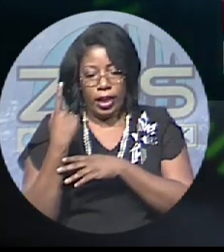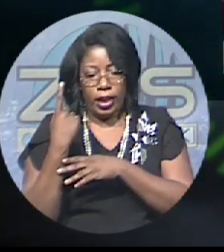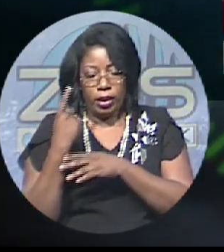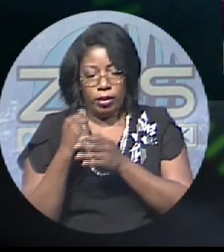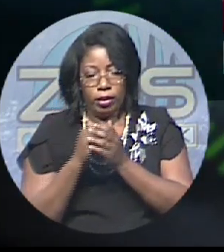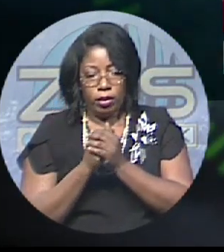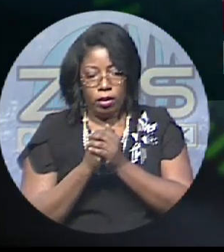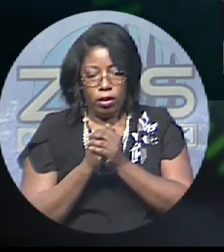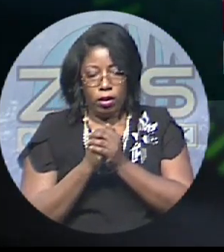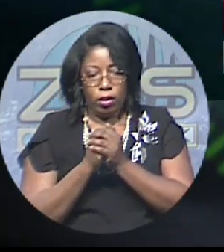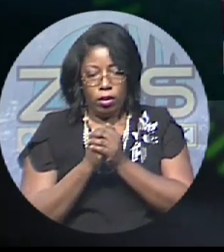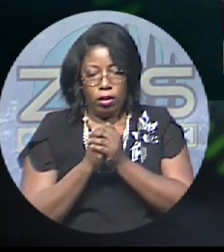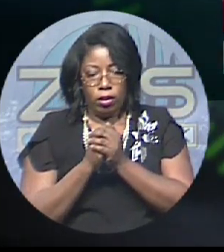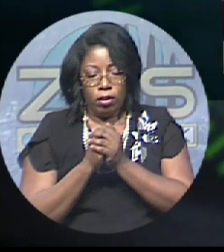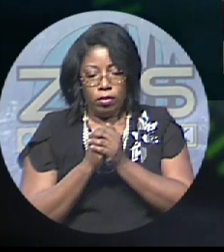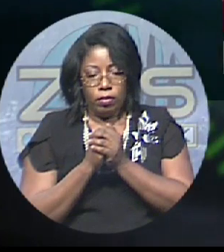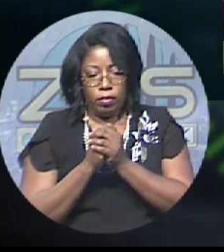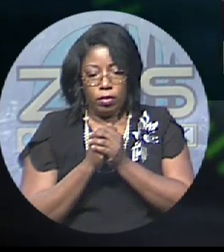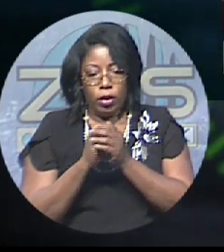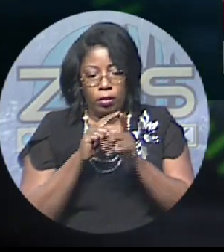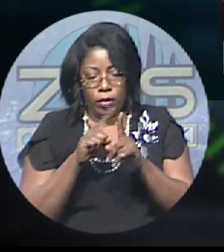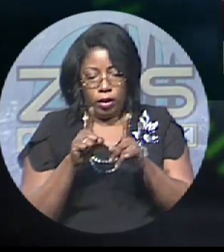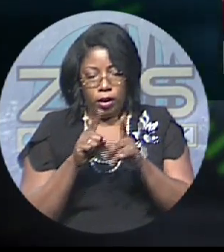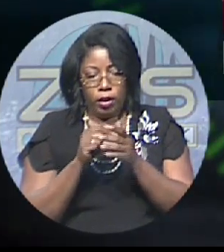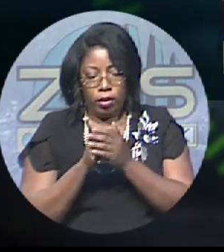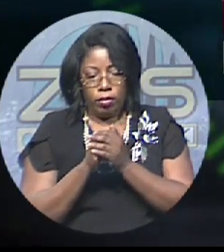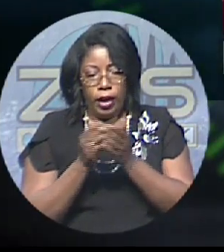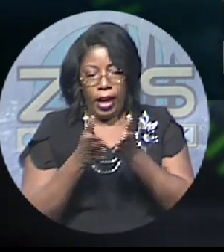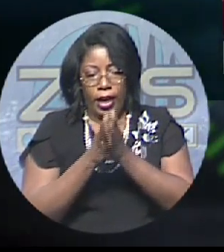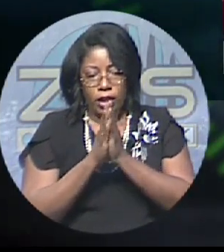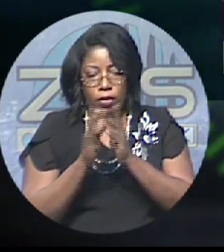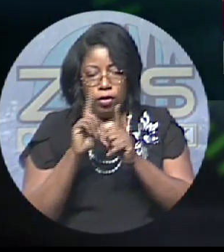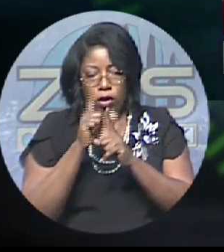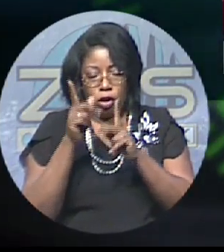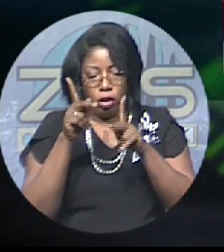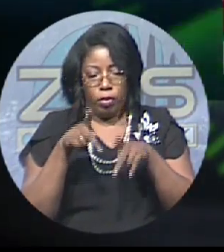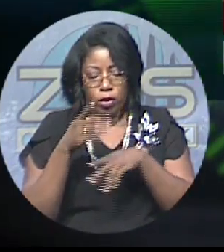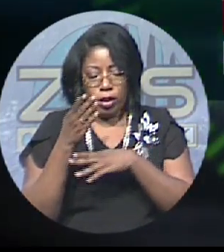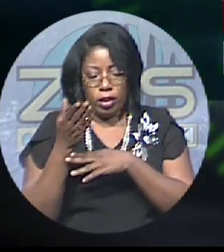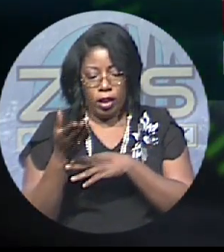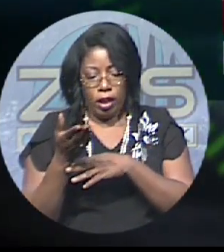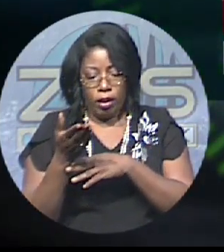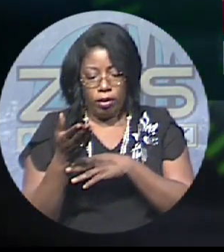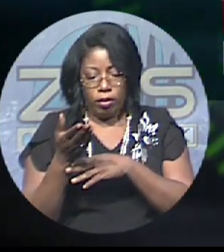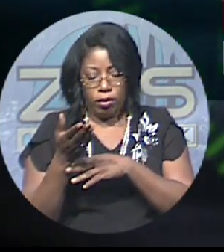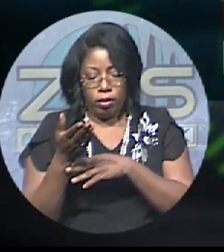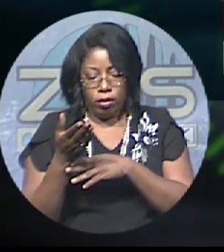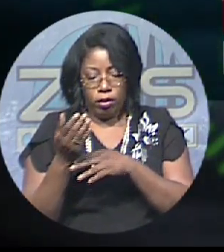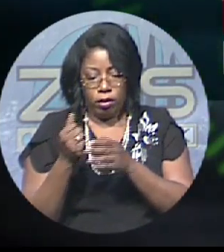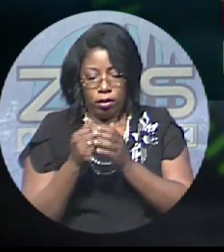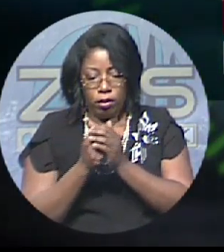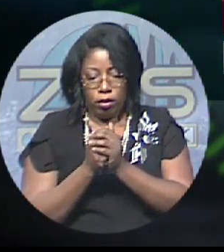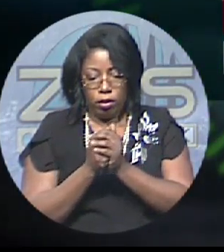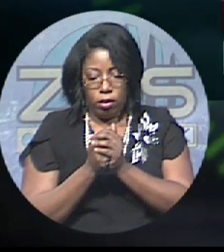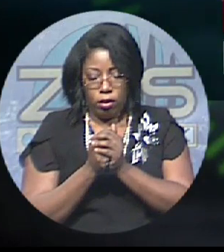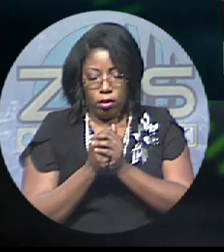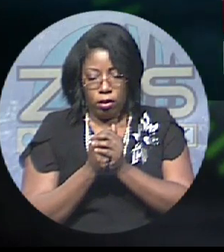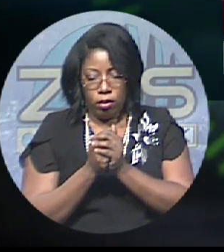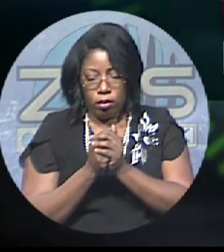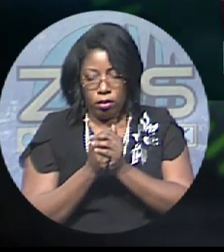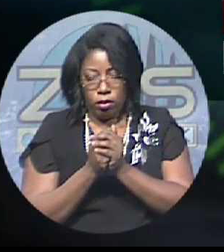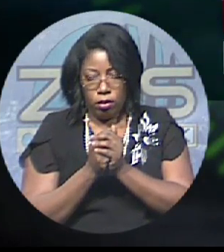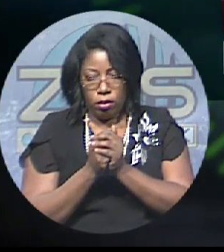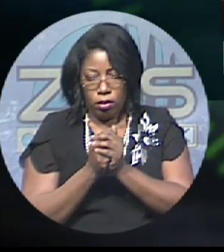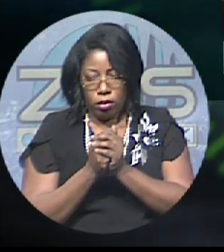for assistance for the local residents there. They are definitely need a lot of water and other food